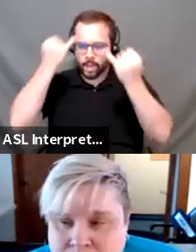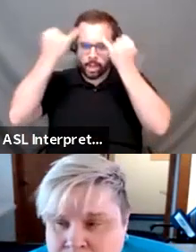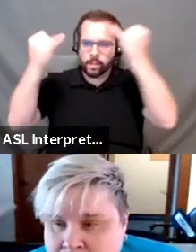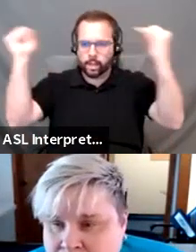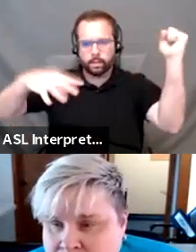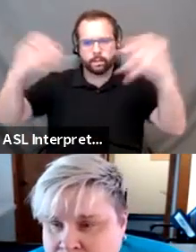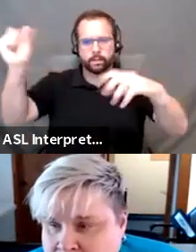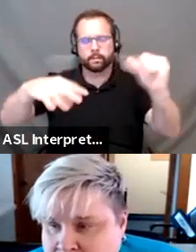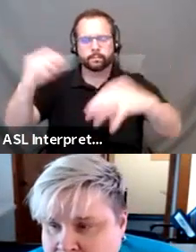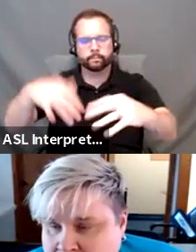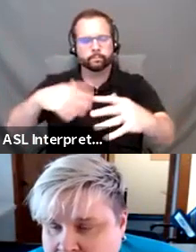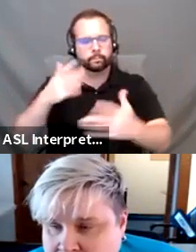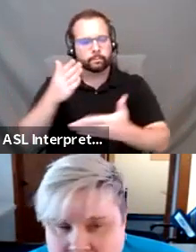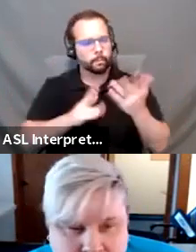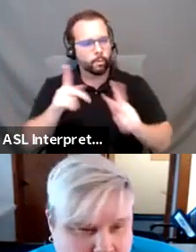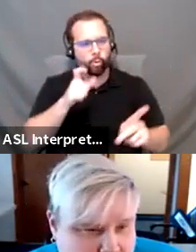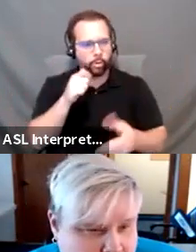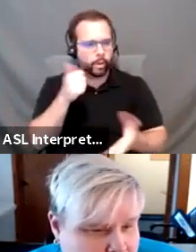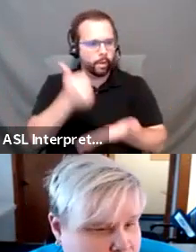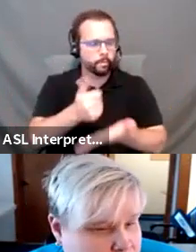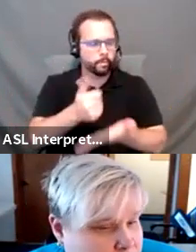with some of these things.